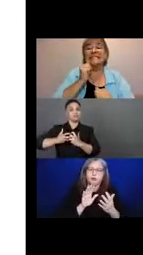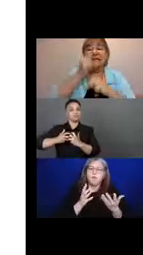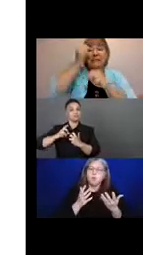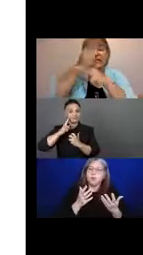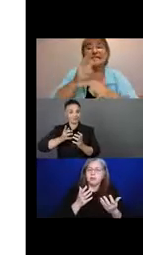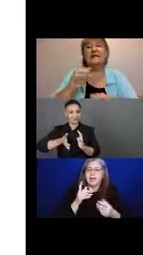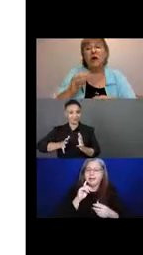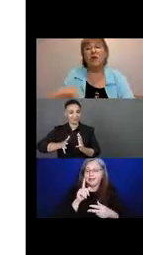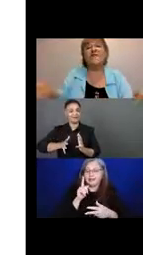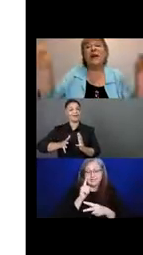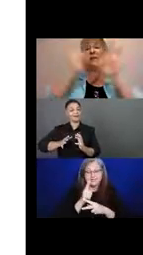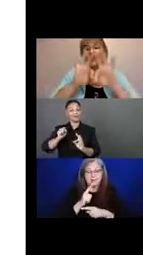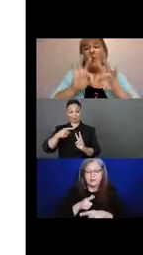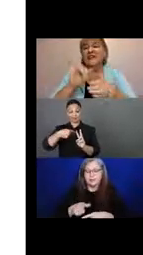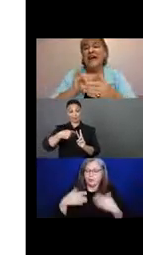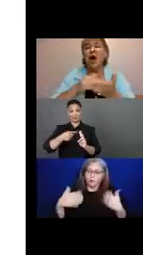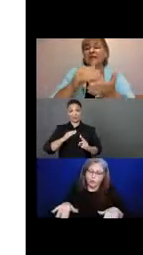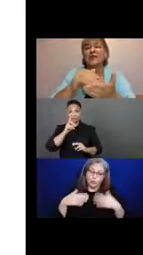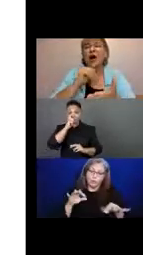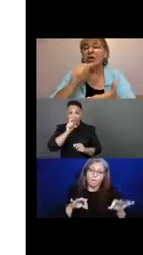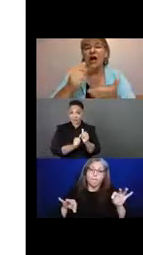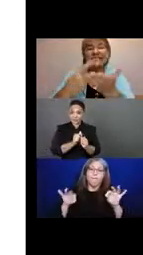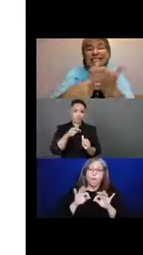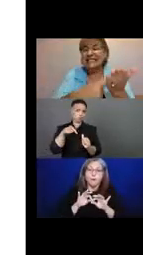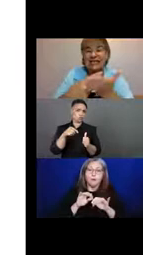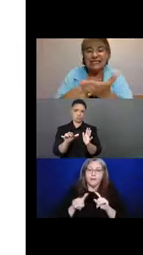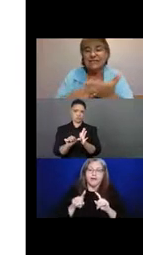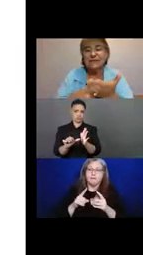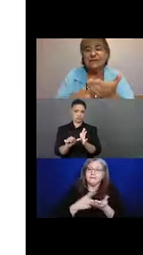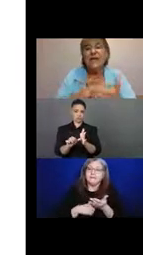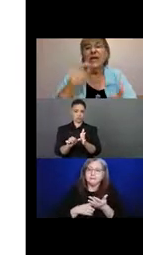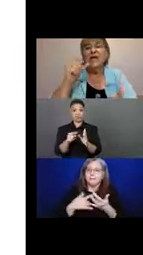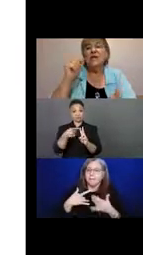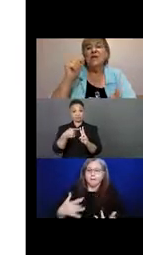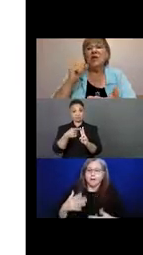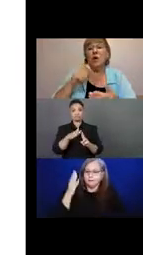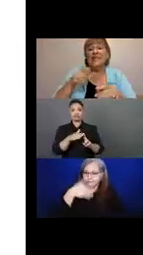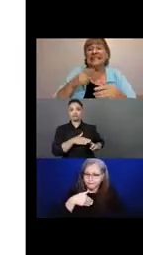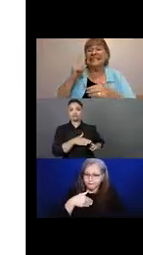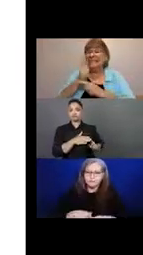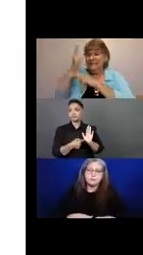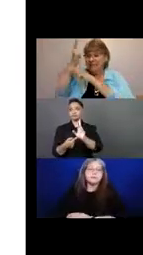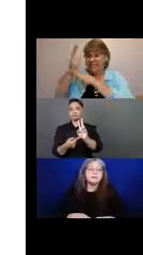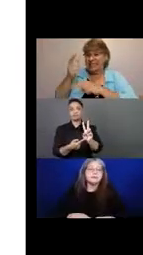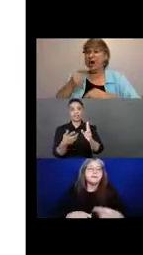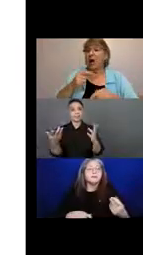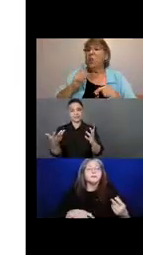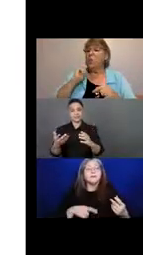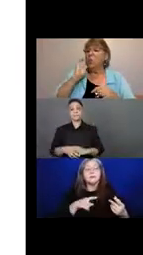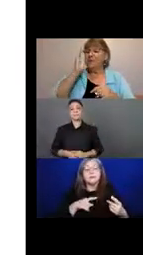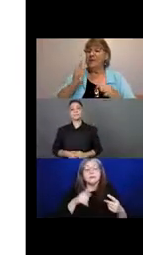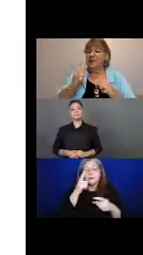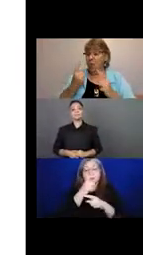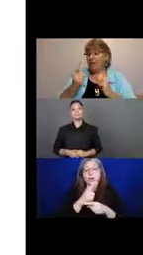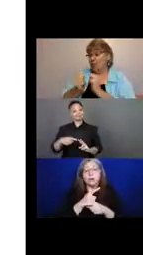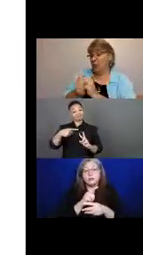really, siblings are very important that often are not discussed. So the siblings